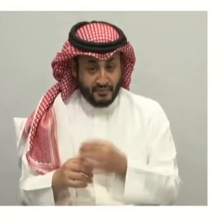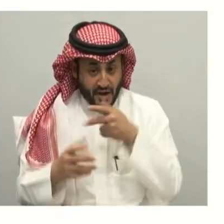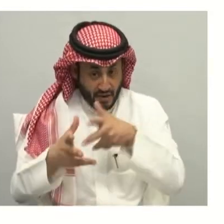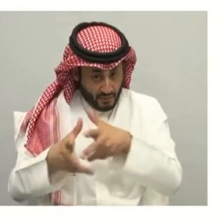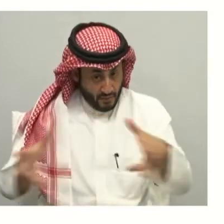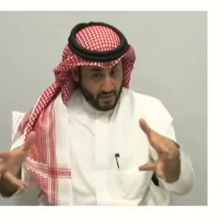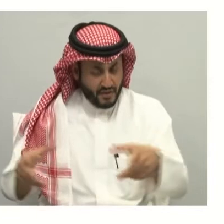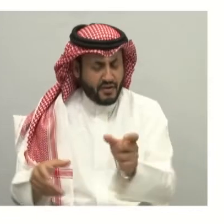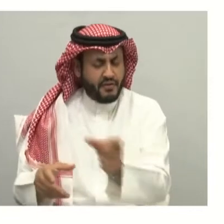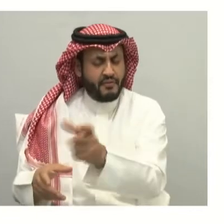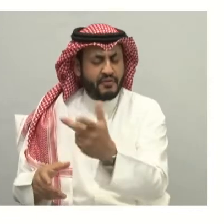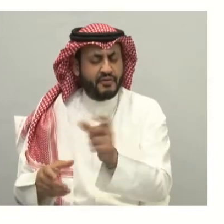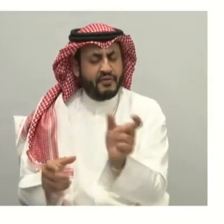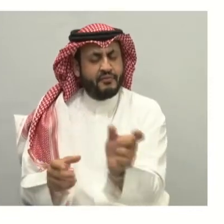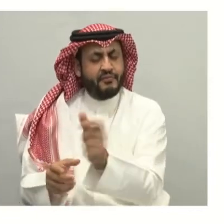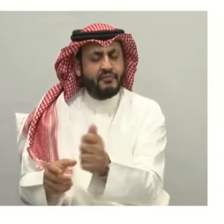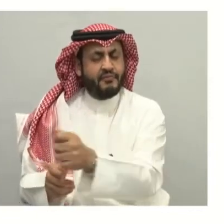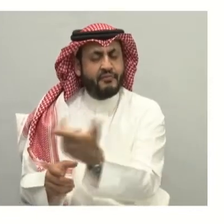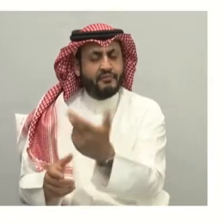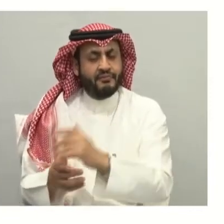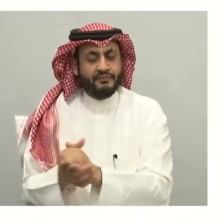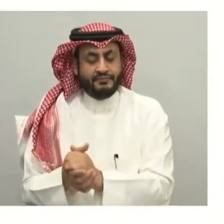I, nine.